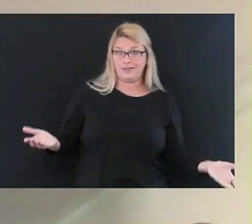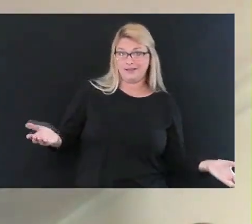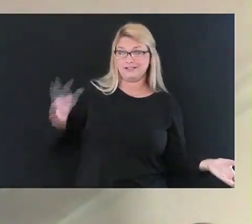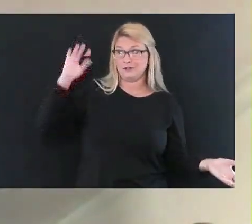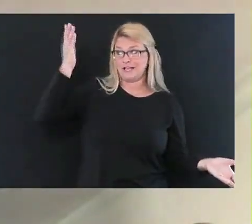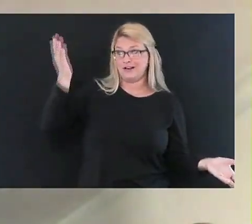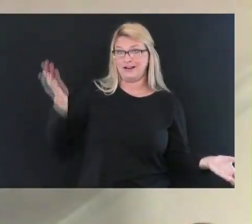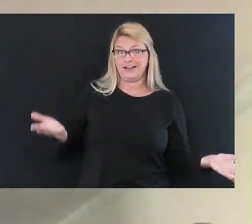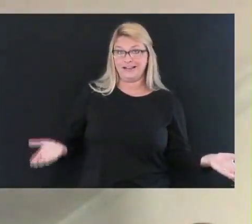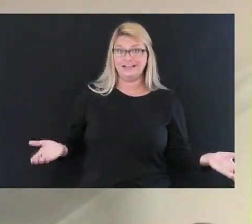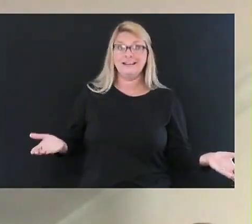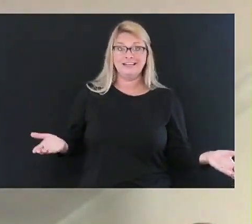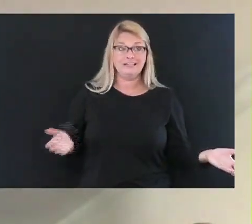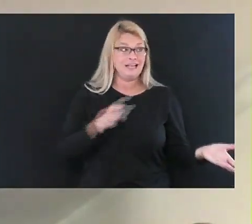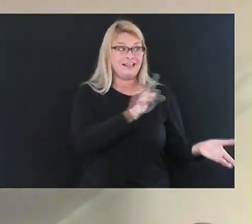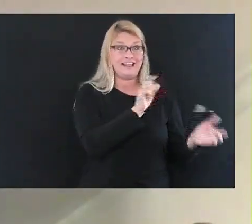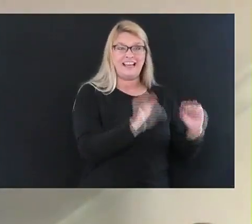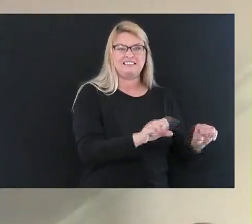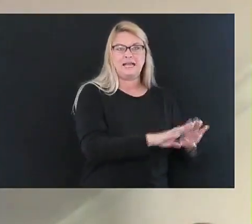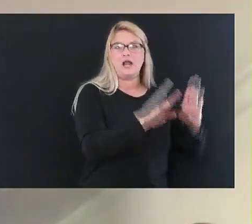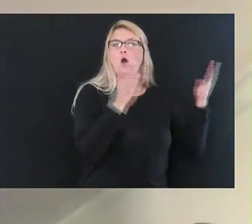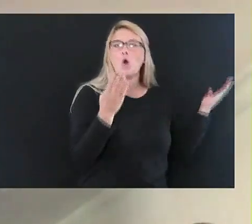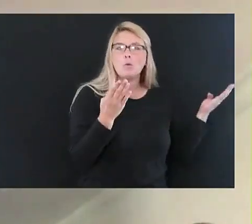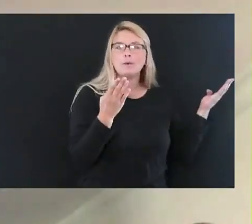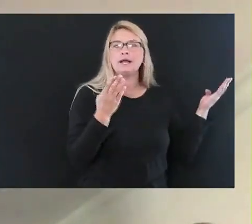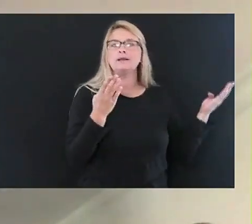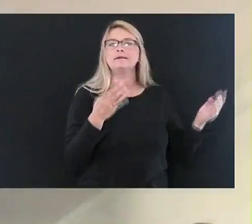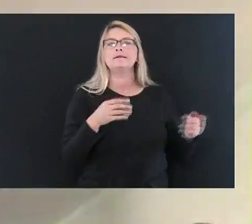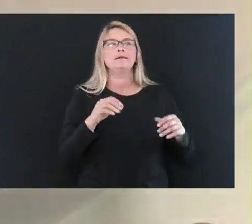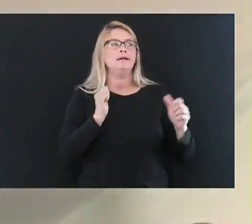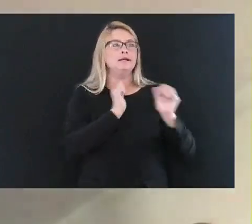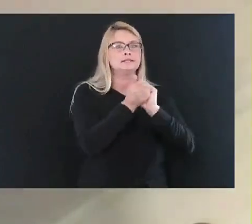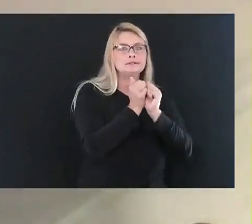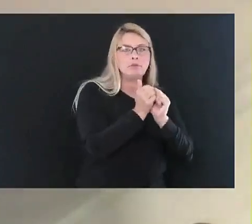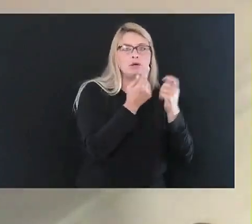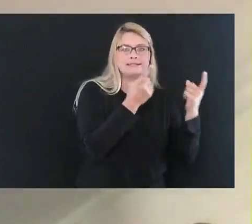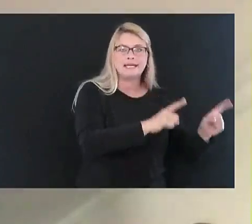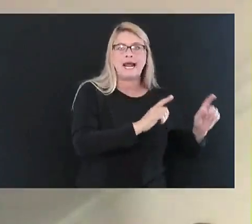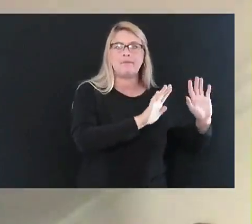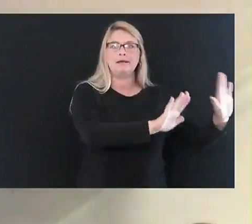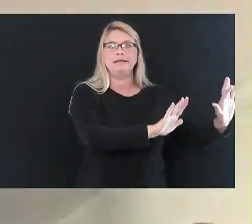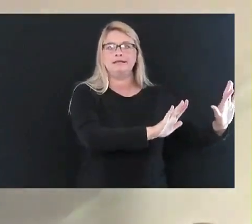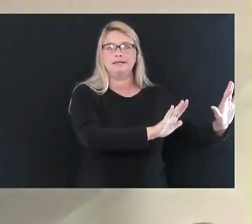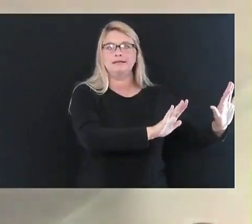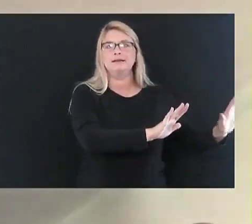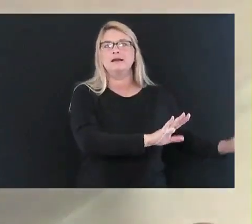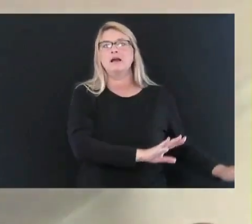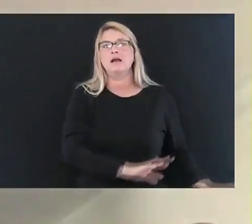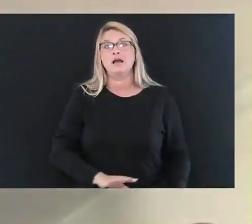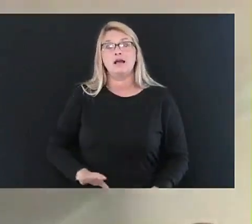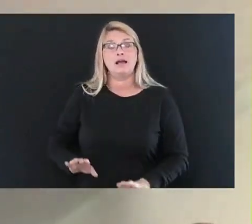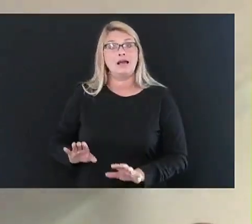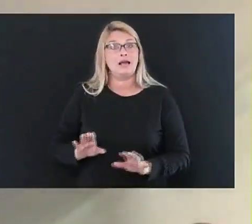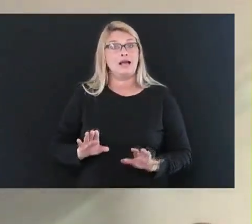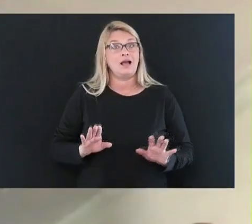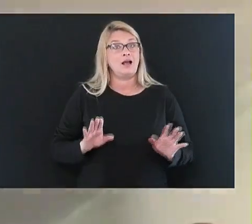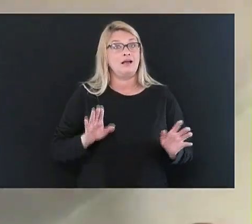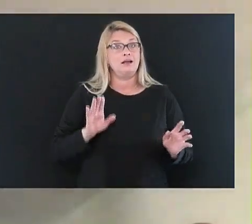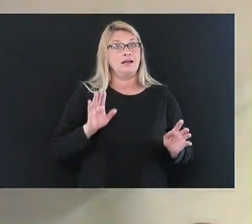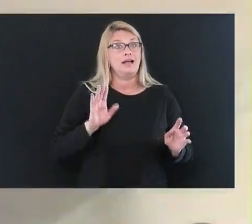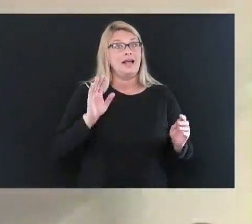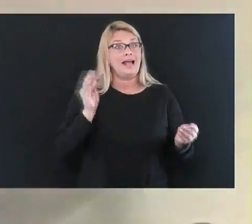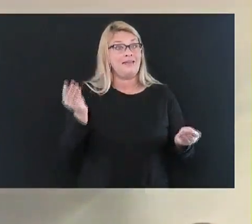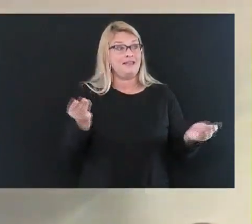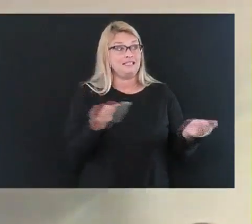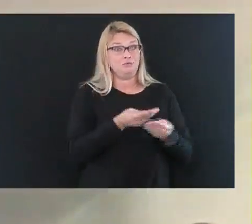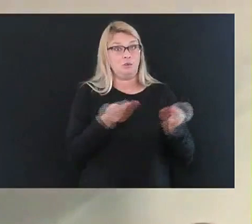which allows them to stay open, schools to stay open, sports to happen. But if the testing goes down or the spread